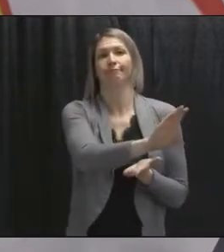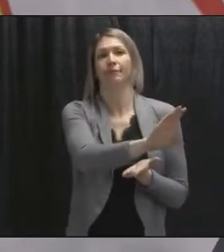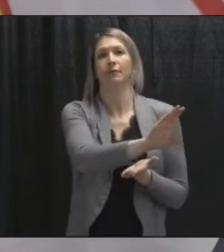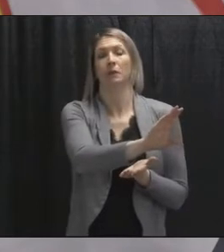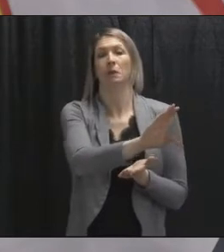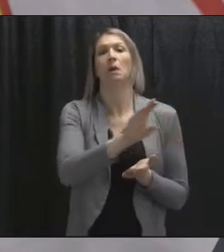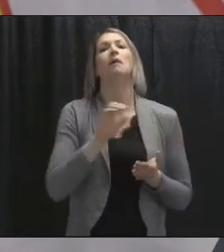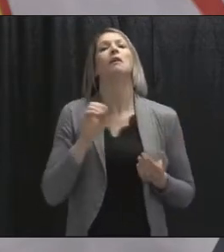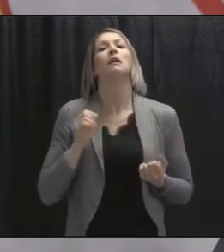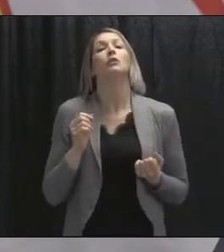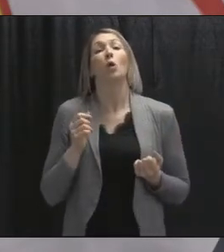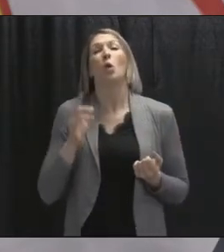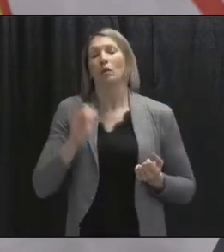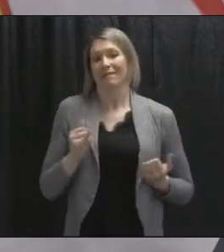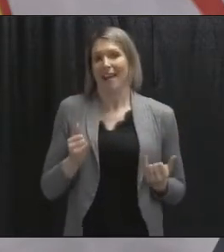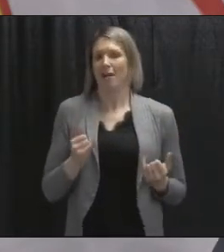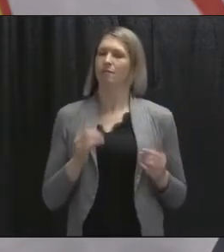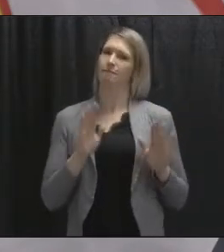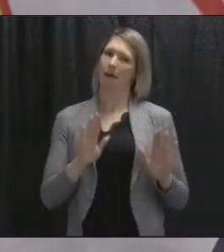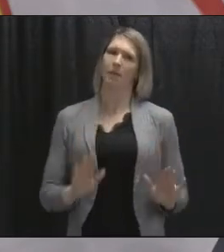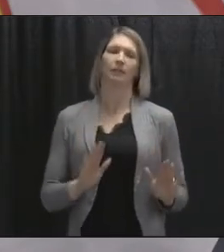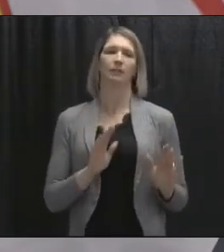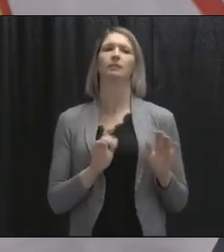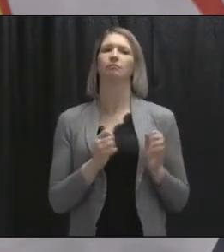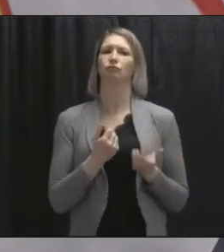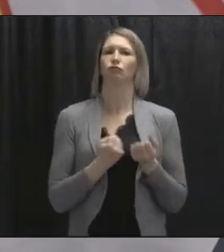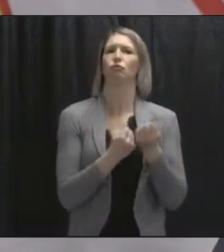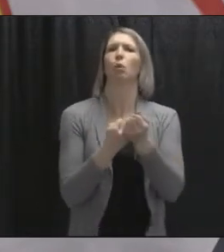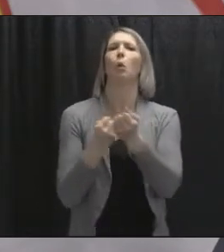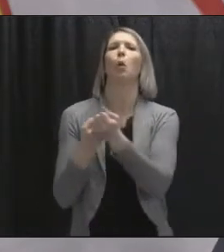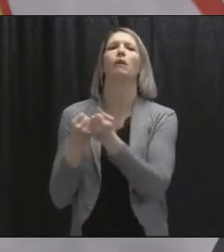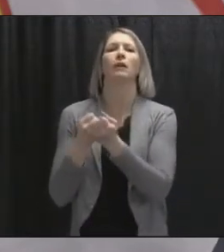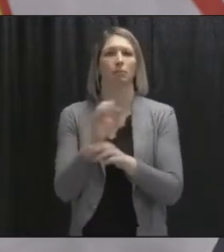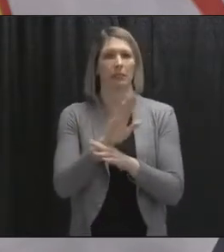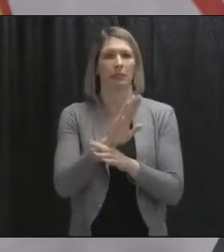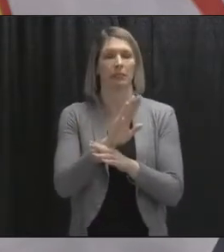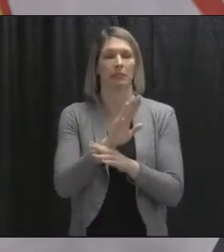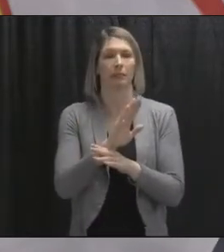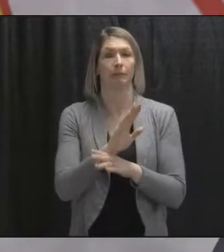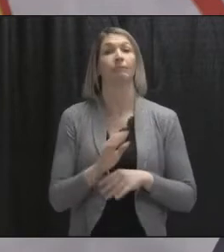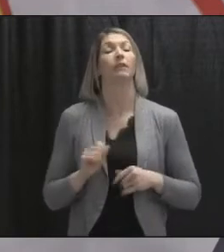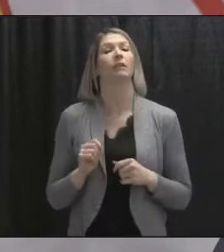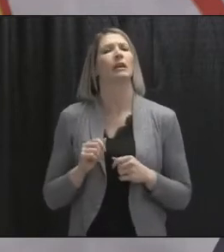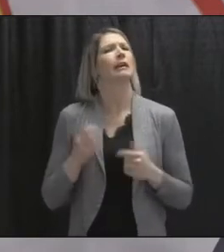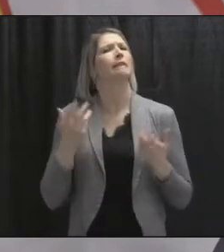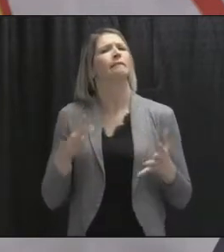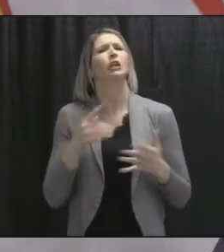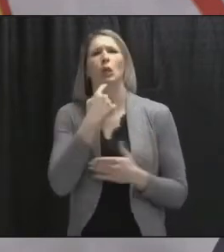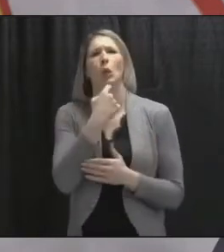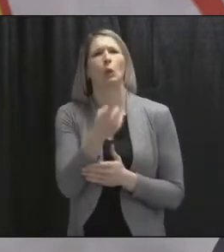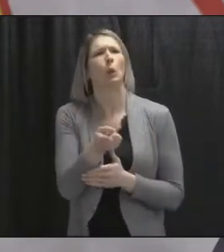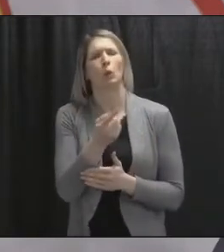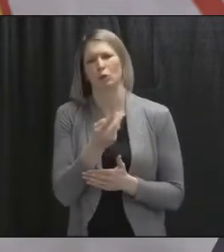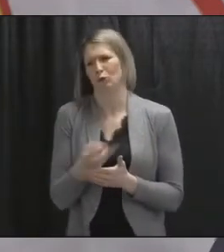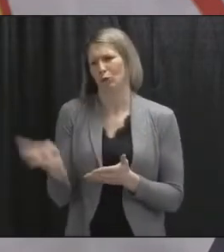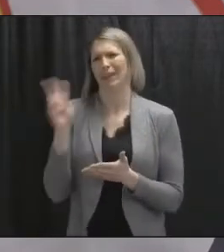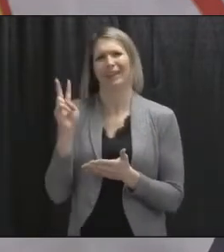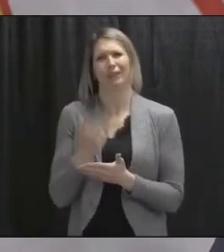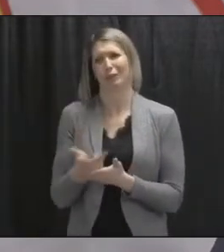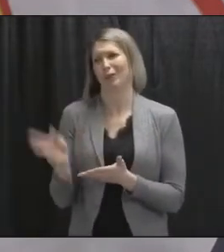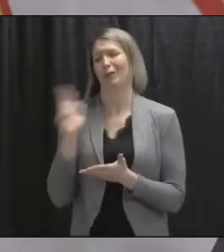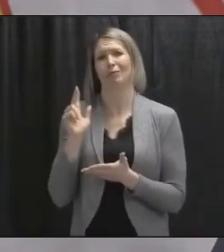Now, you've heard me say over the past few weeks, we have an economic crisis on the other side of this health pandemic. This